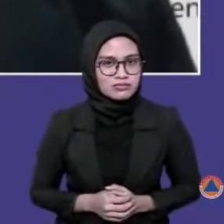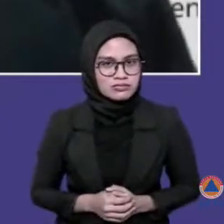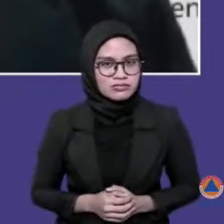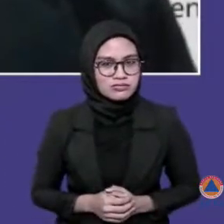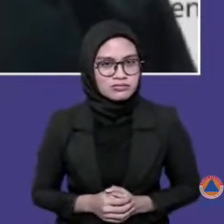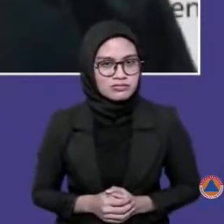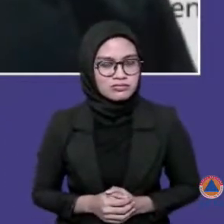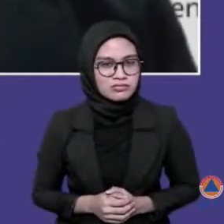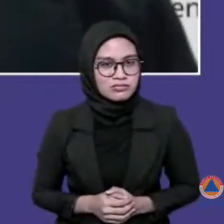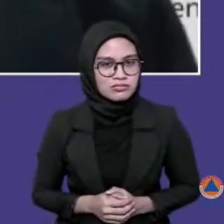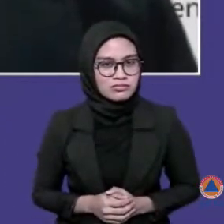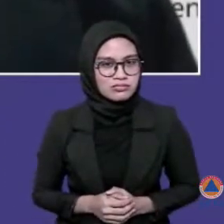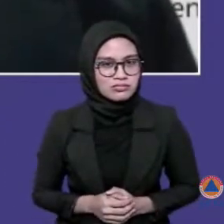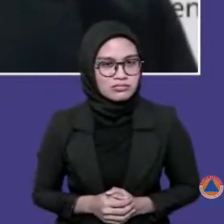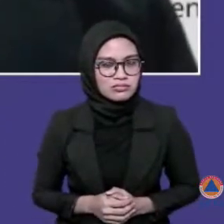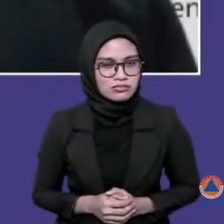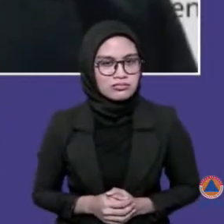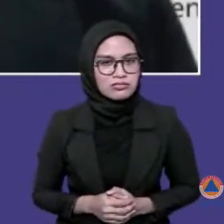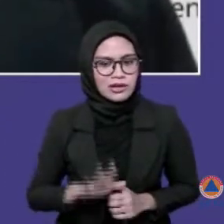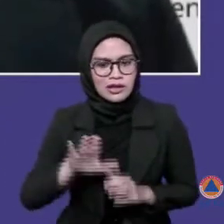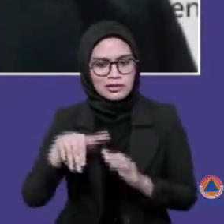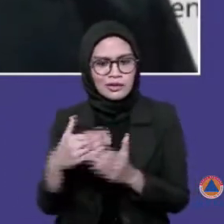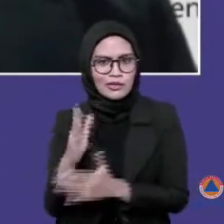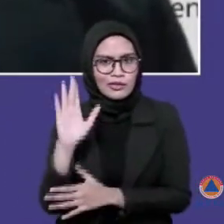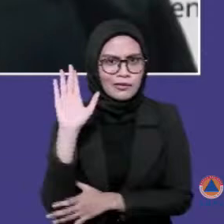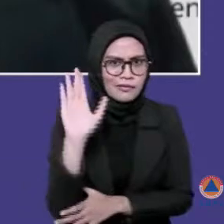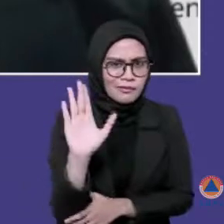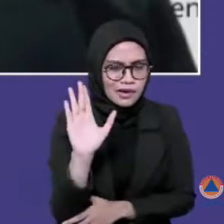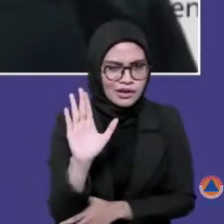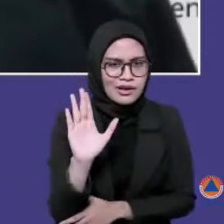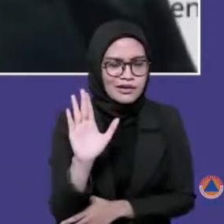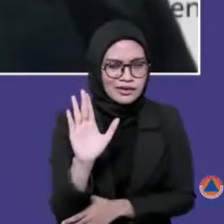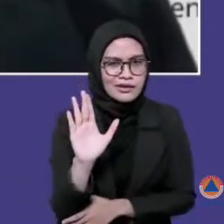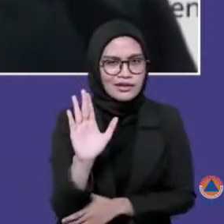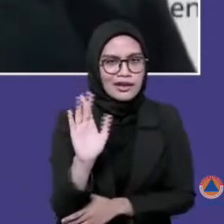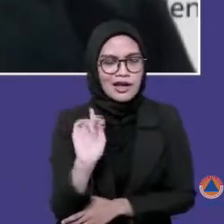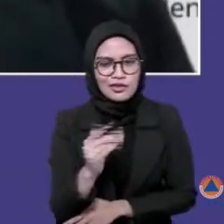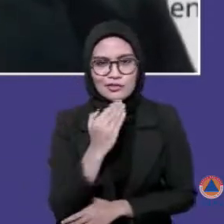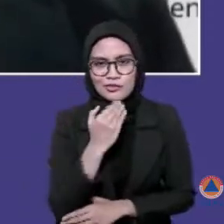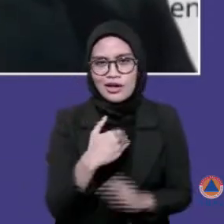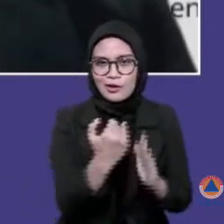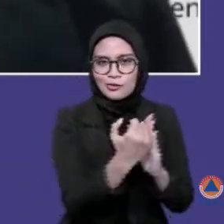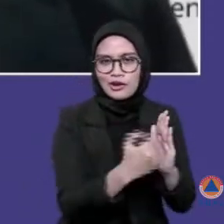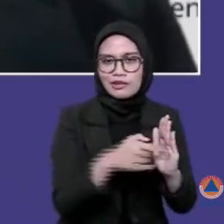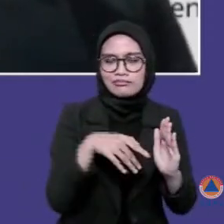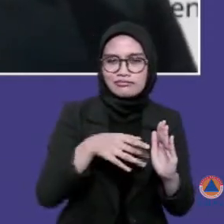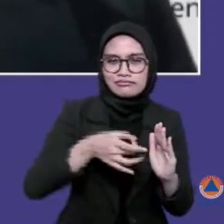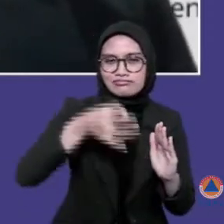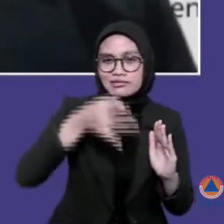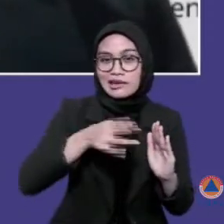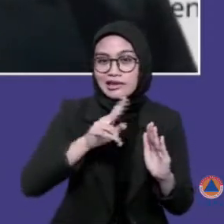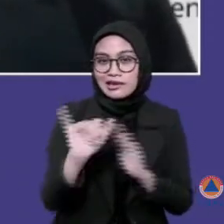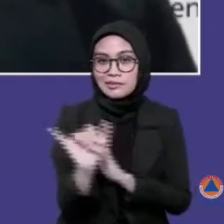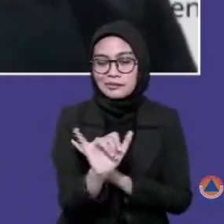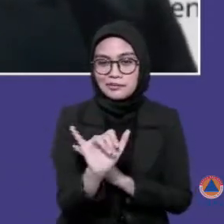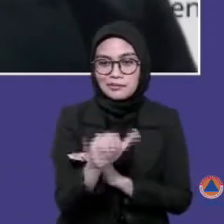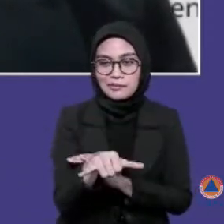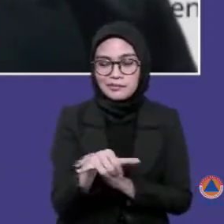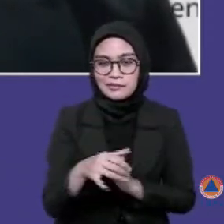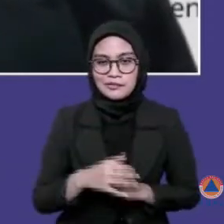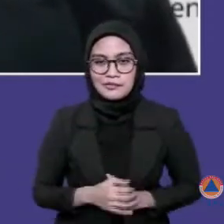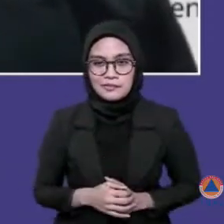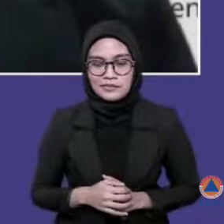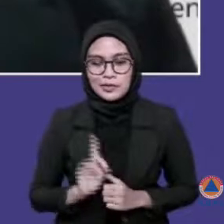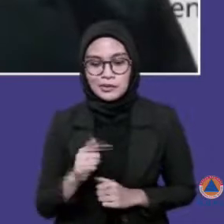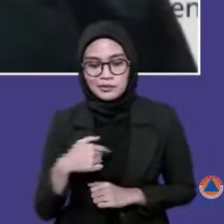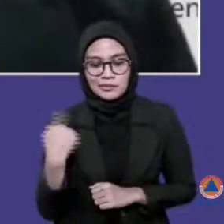I'm hoping that next year we won't be meeting so regularly, perhaps, but. I think as